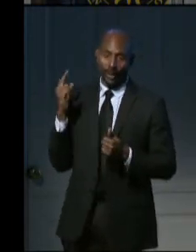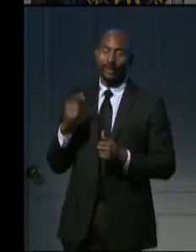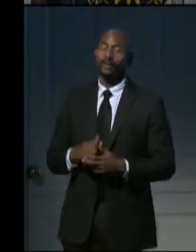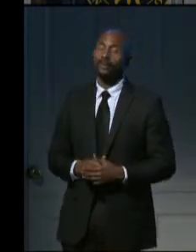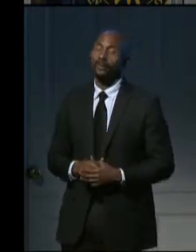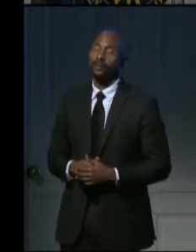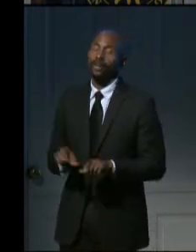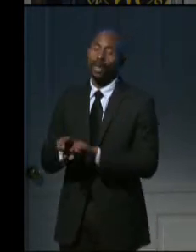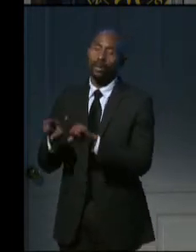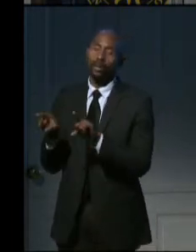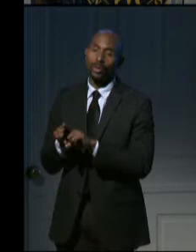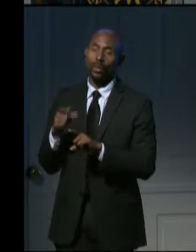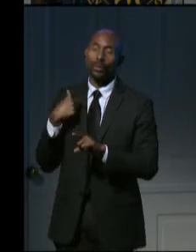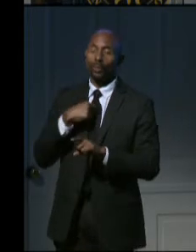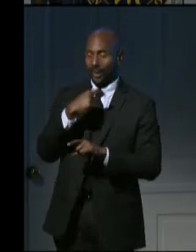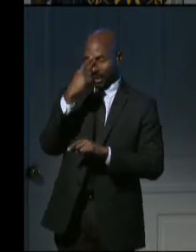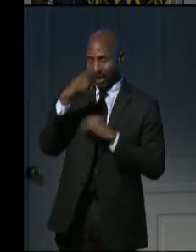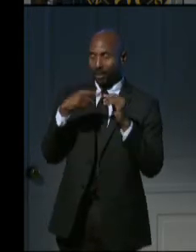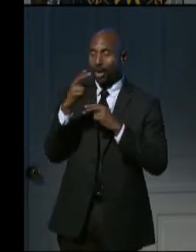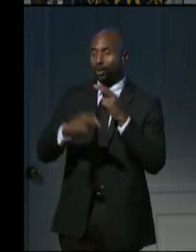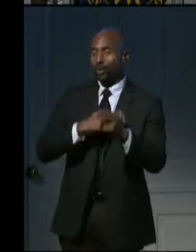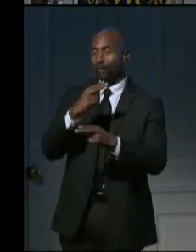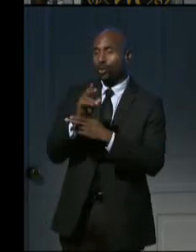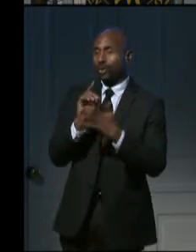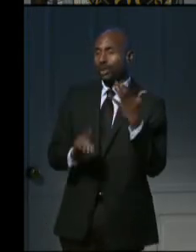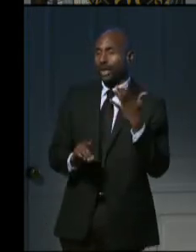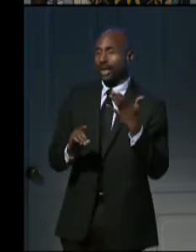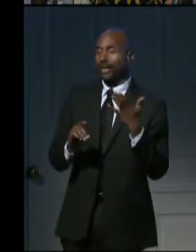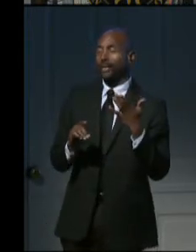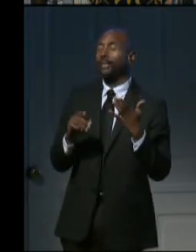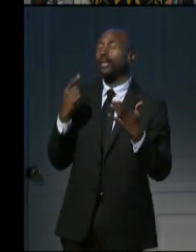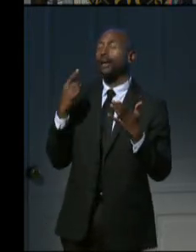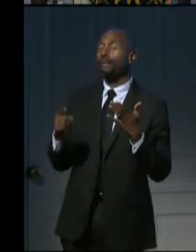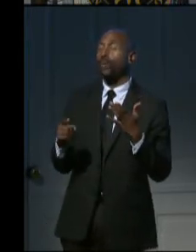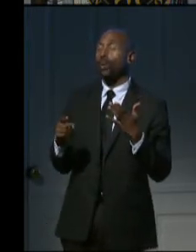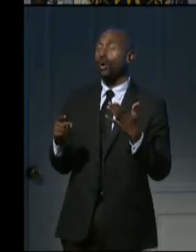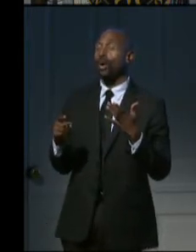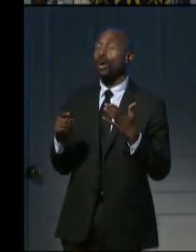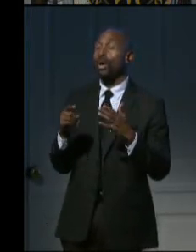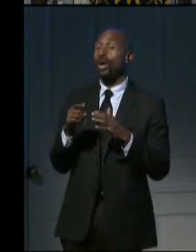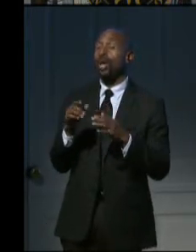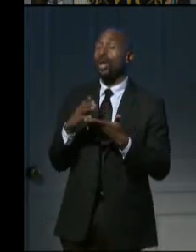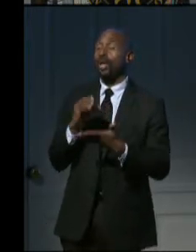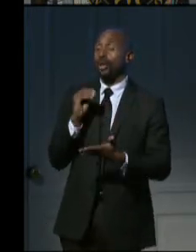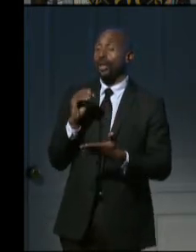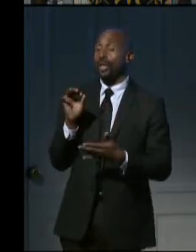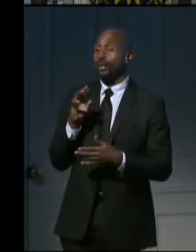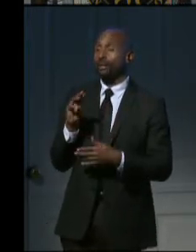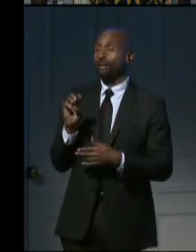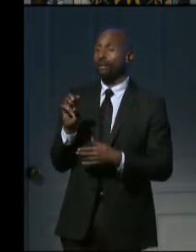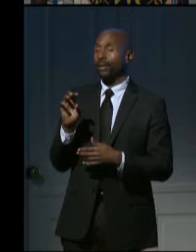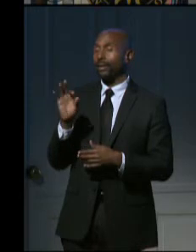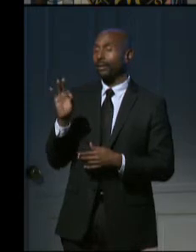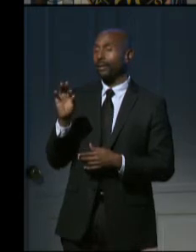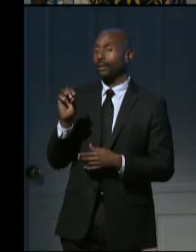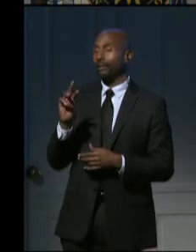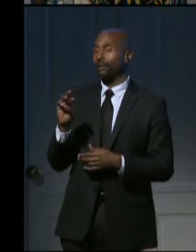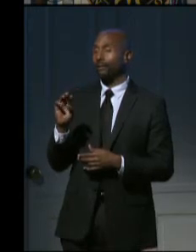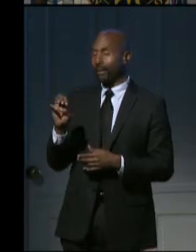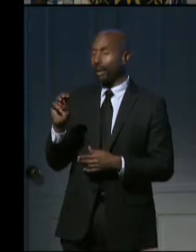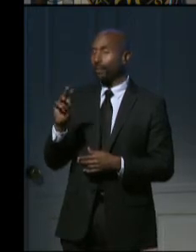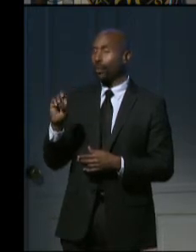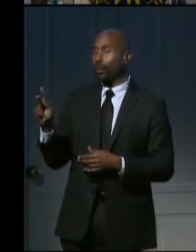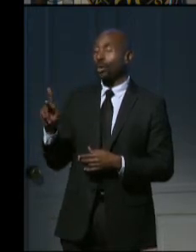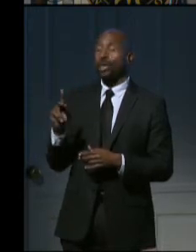And we also look to the universal design for learning framework to ensure that our exhibits are providing multimodal opportunities for